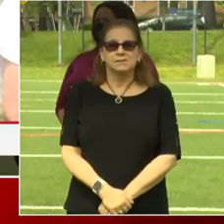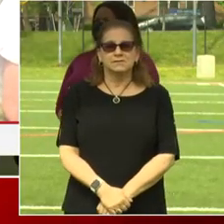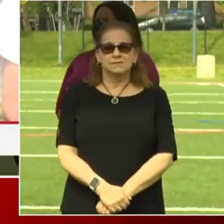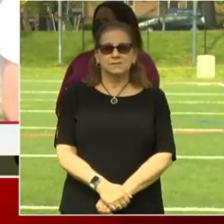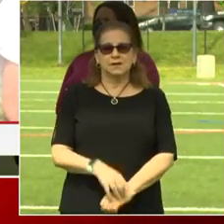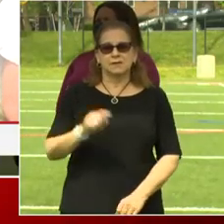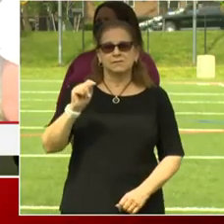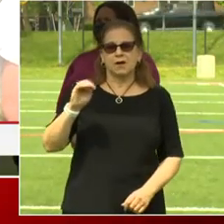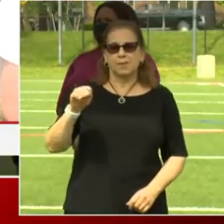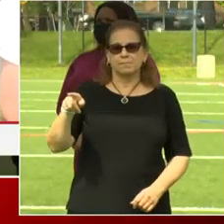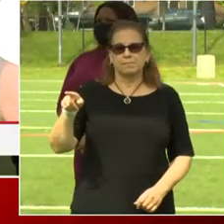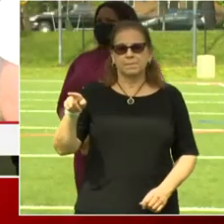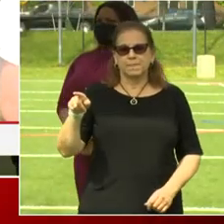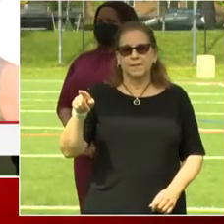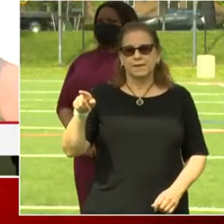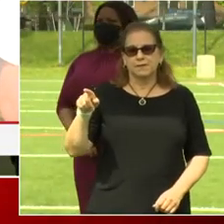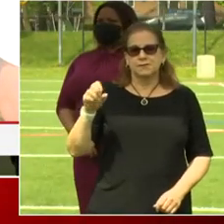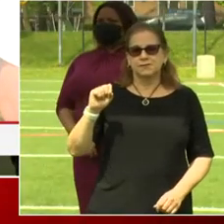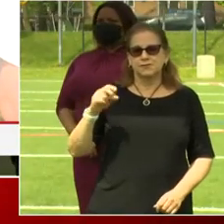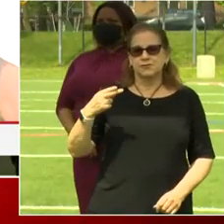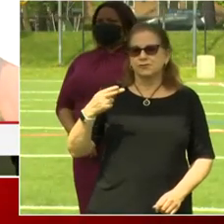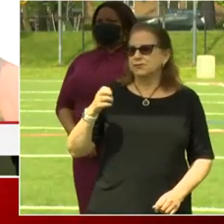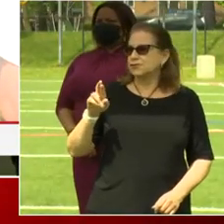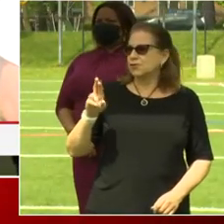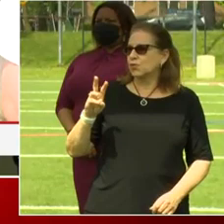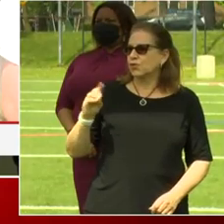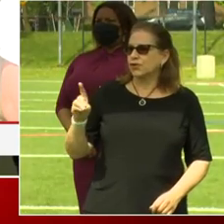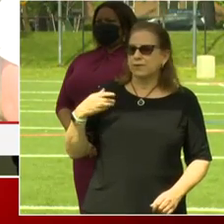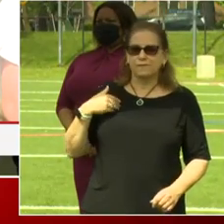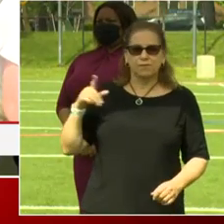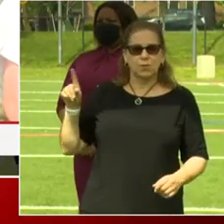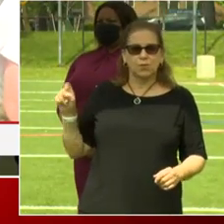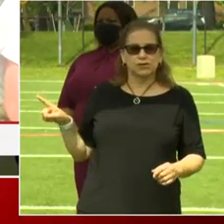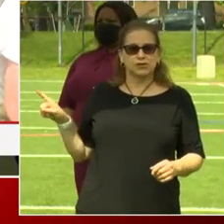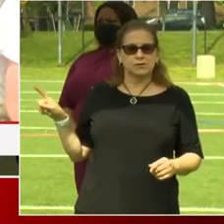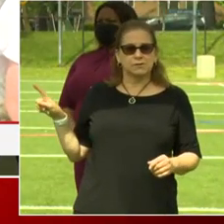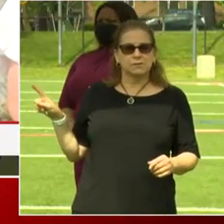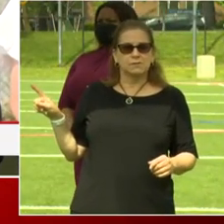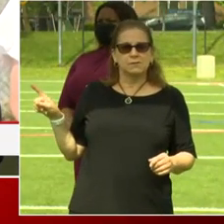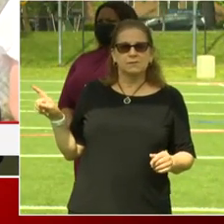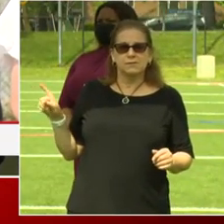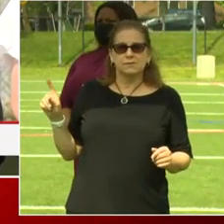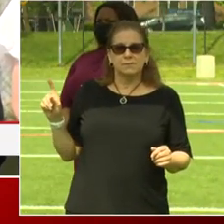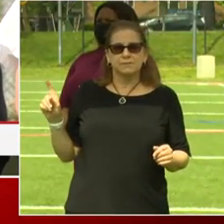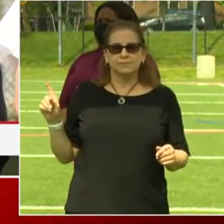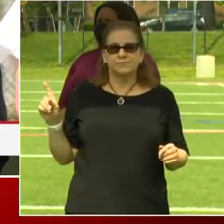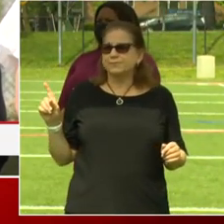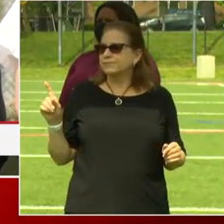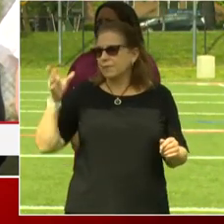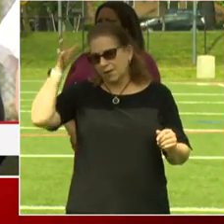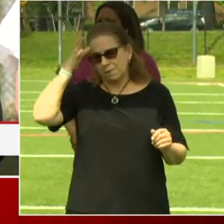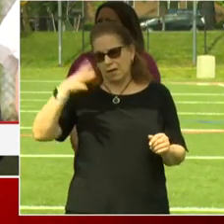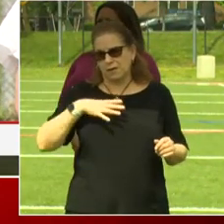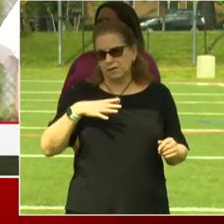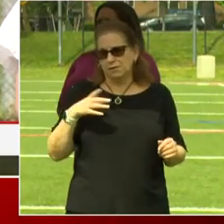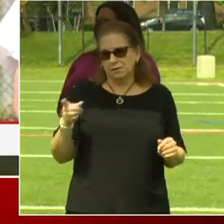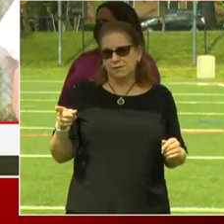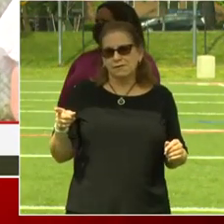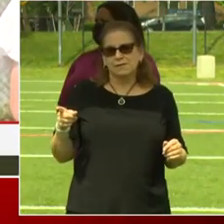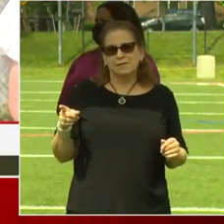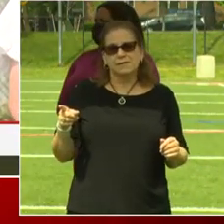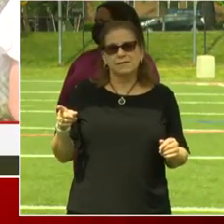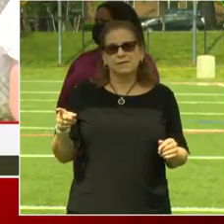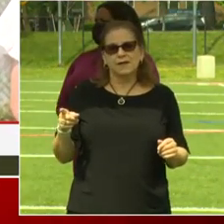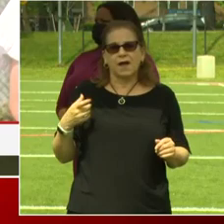Sherwood? Yes, Mr. Chairman, it is. No, I'll just go. Oh, okay, thank you. Mr. Chairman, at the